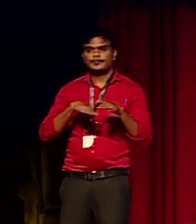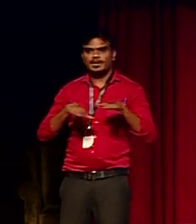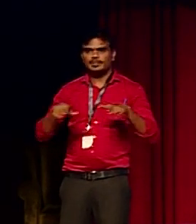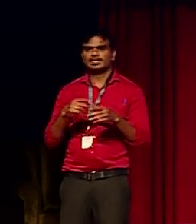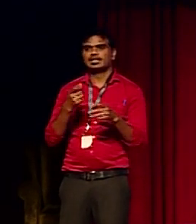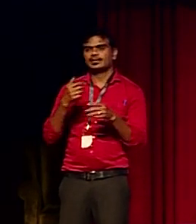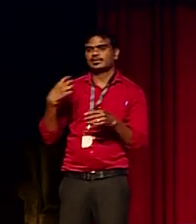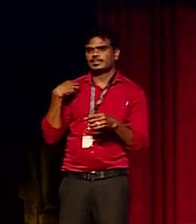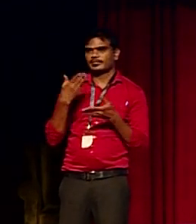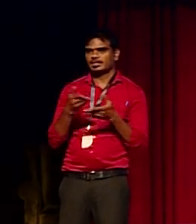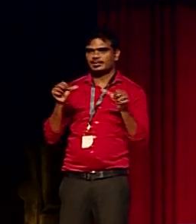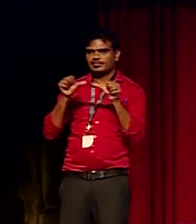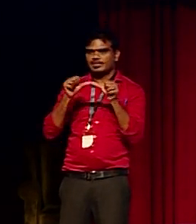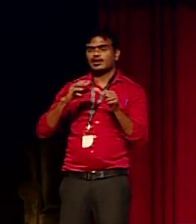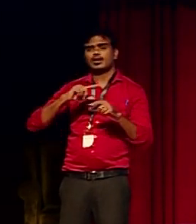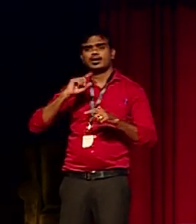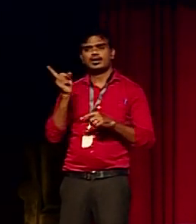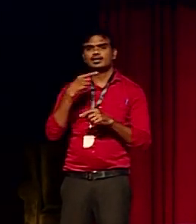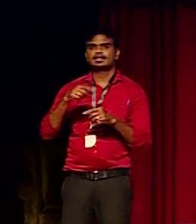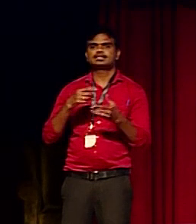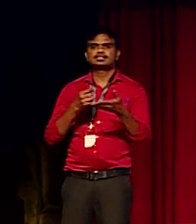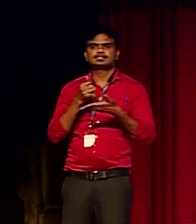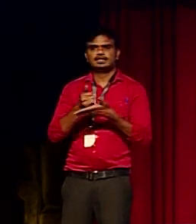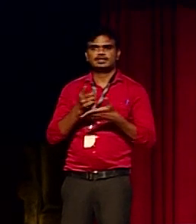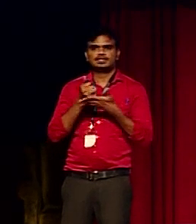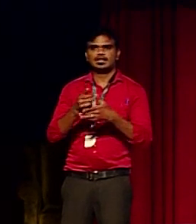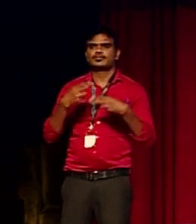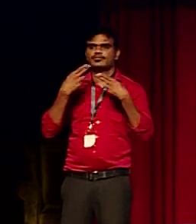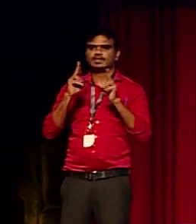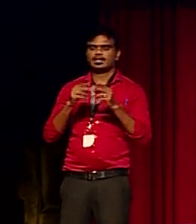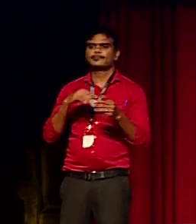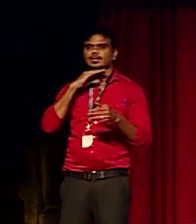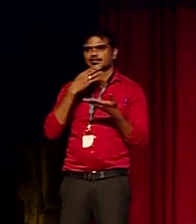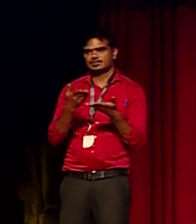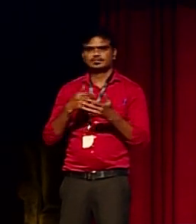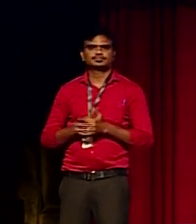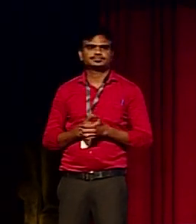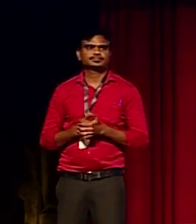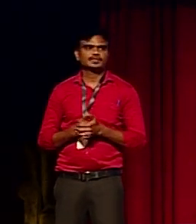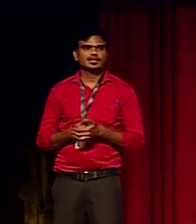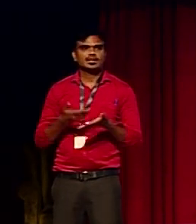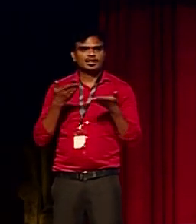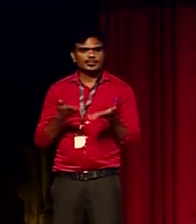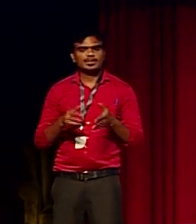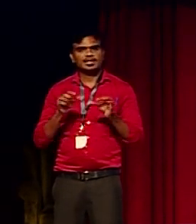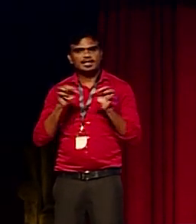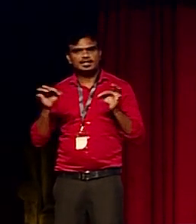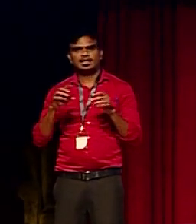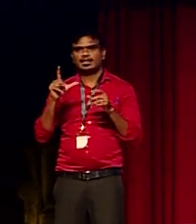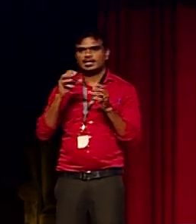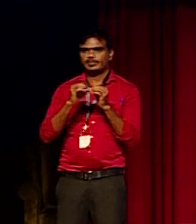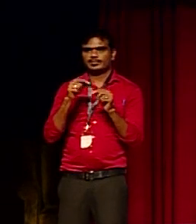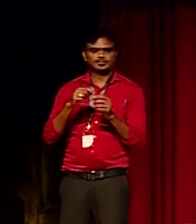of the economic pyramid, all our services are free to the patient, whether it's limbs or calipers